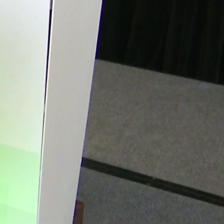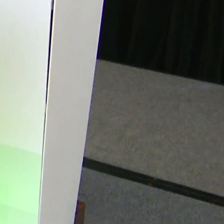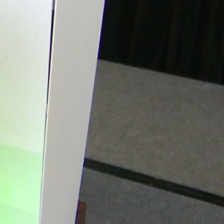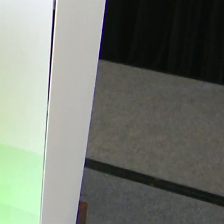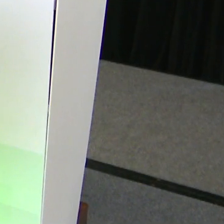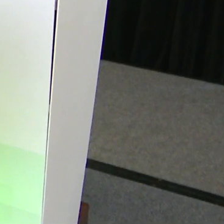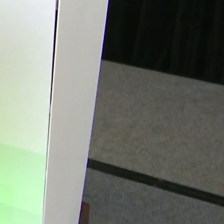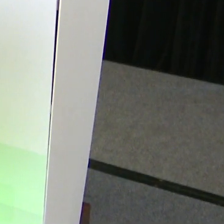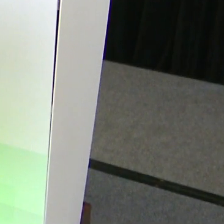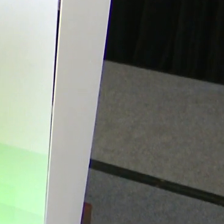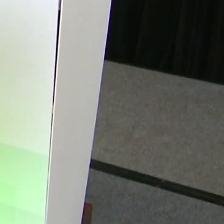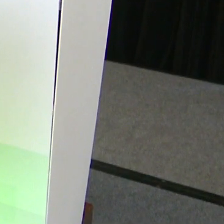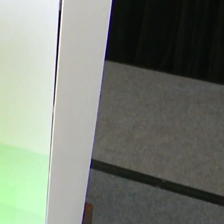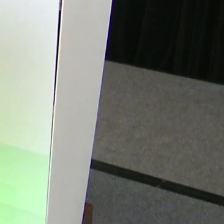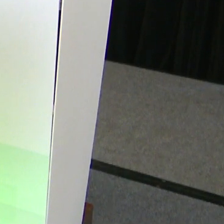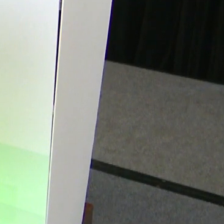15 minutes. Thank you, Paul.